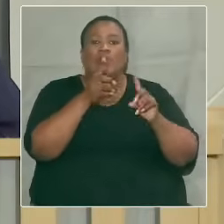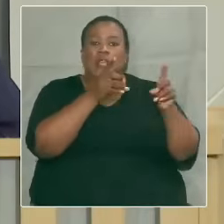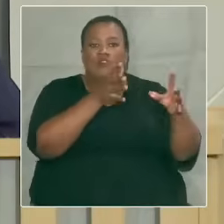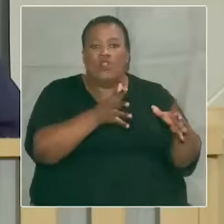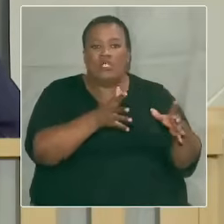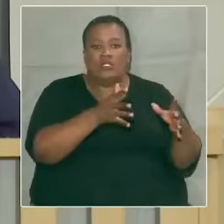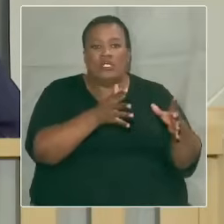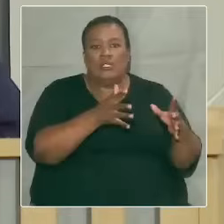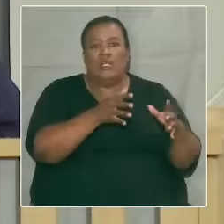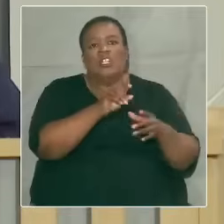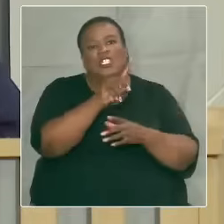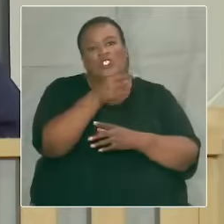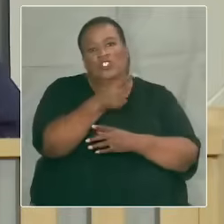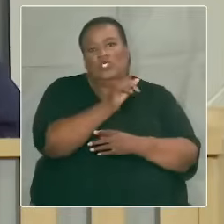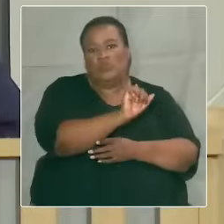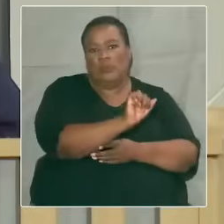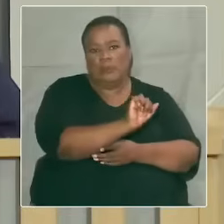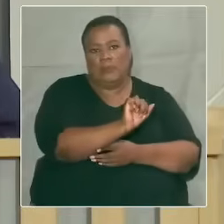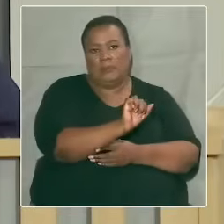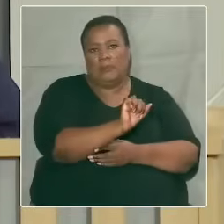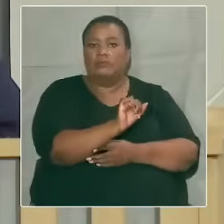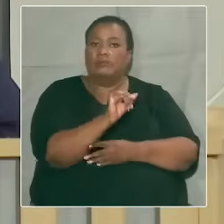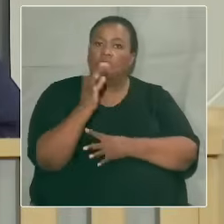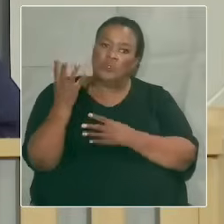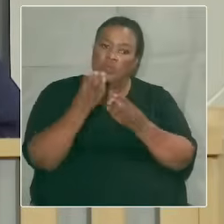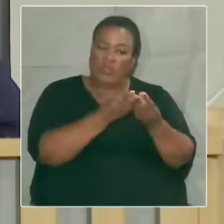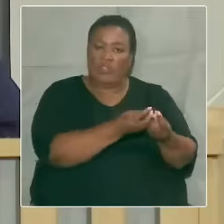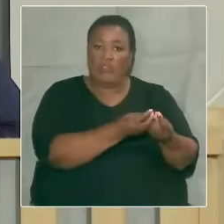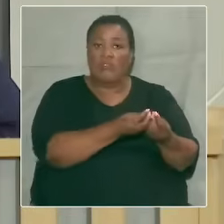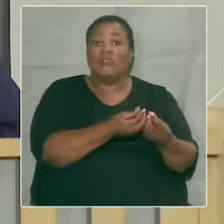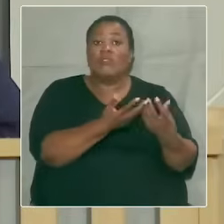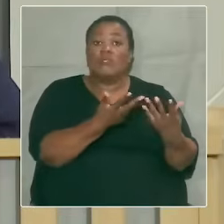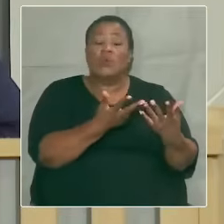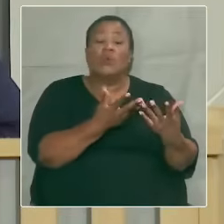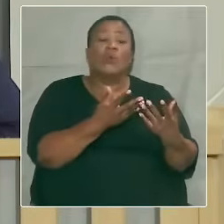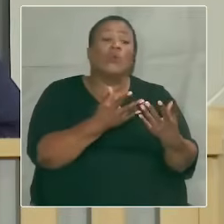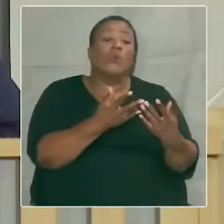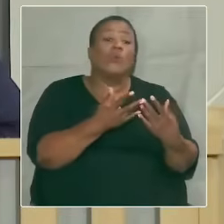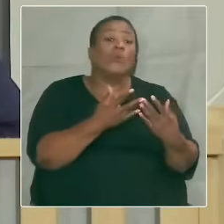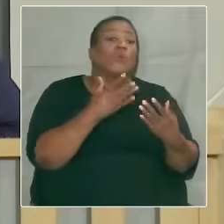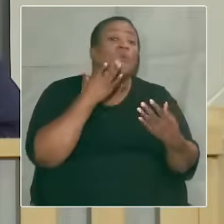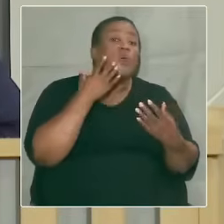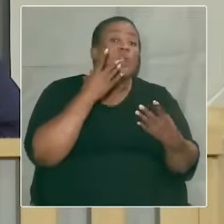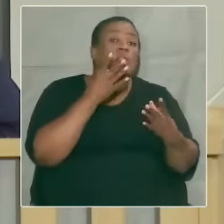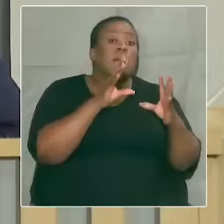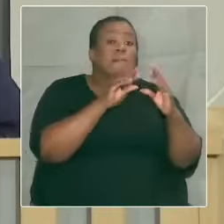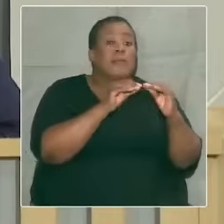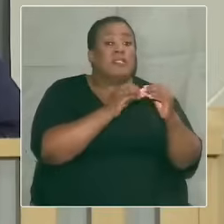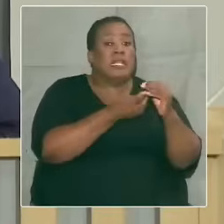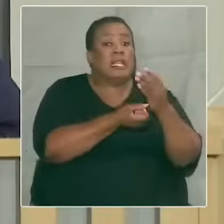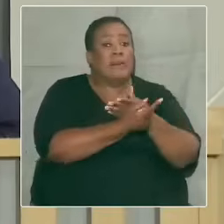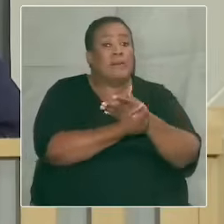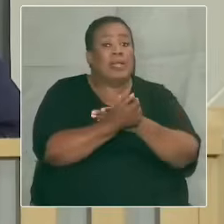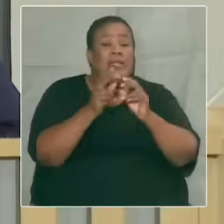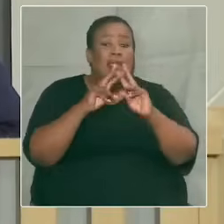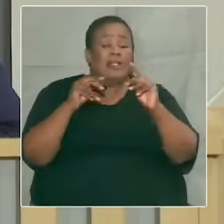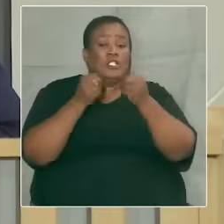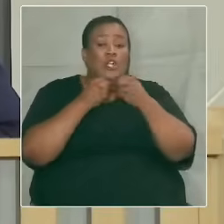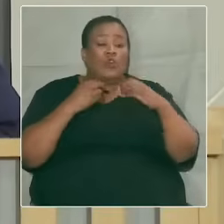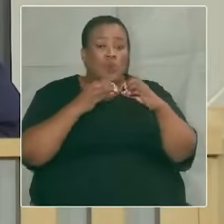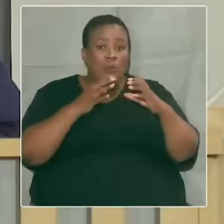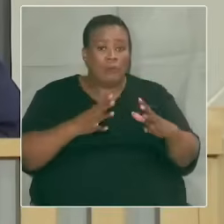So during the meetings, the National Commissioner found it or saw it fit that he